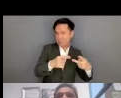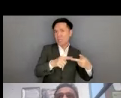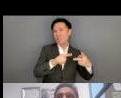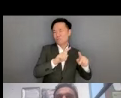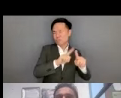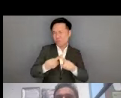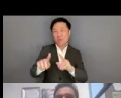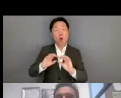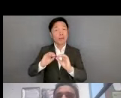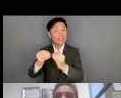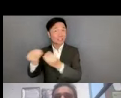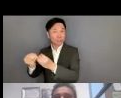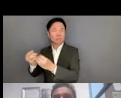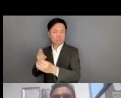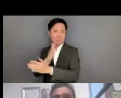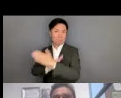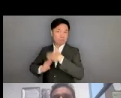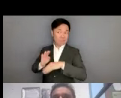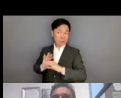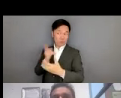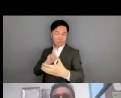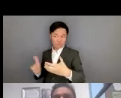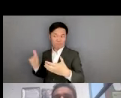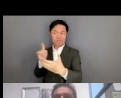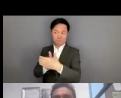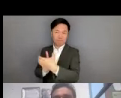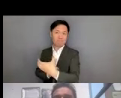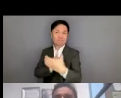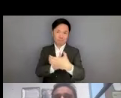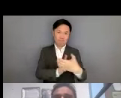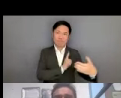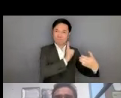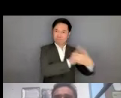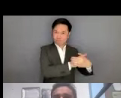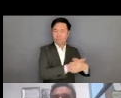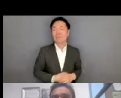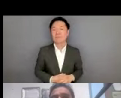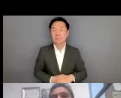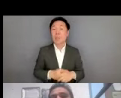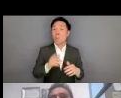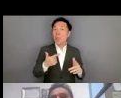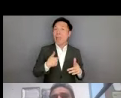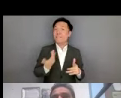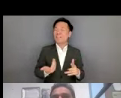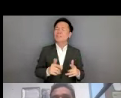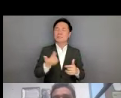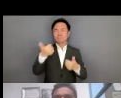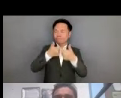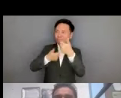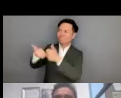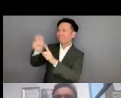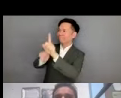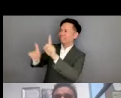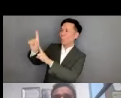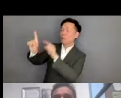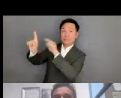And also we conducted mentorship programs for the 10 youths. Actually, we placed